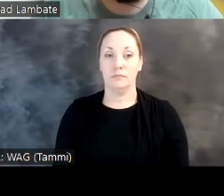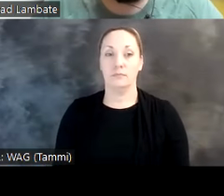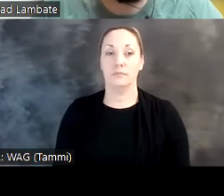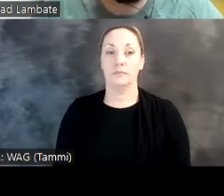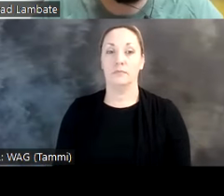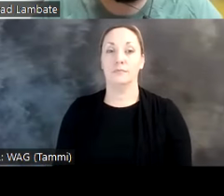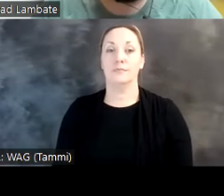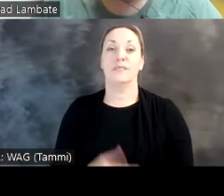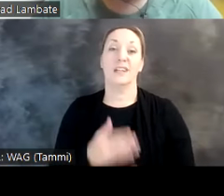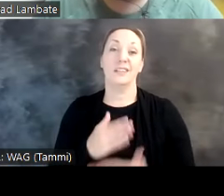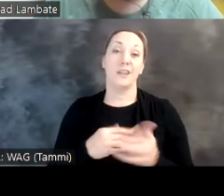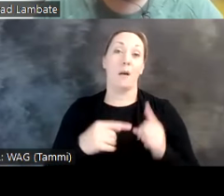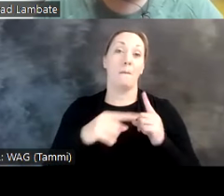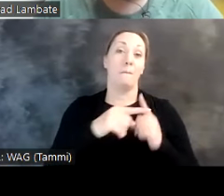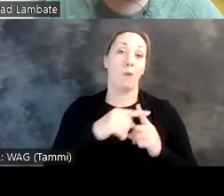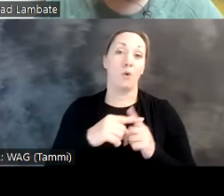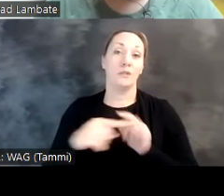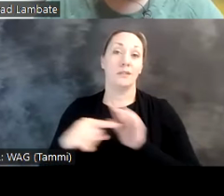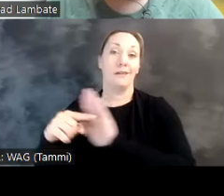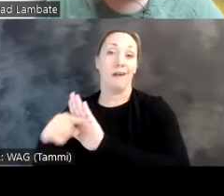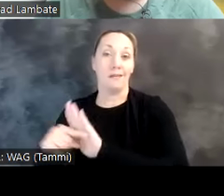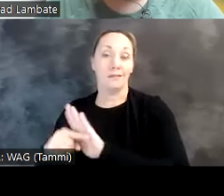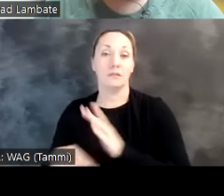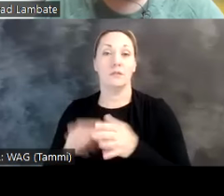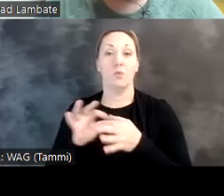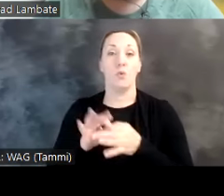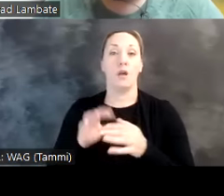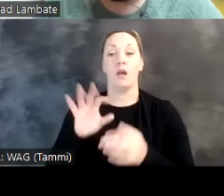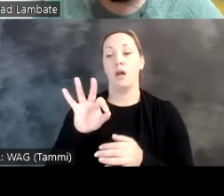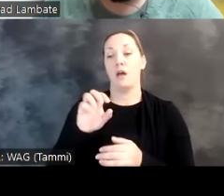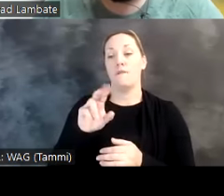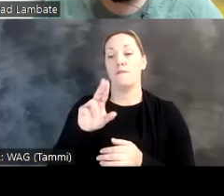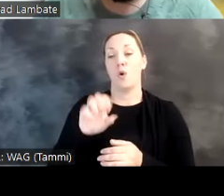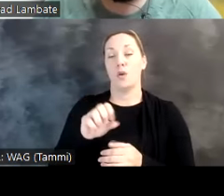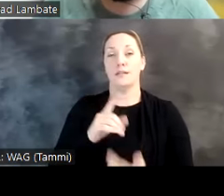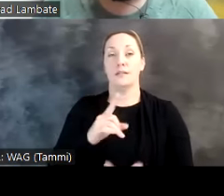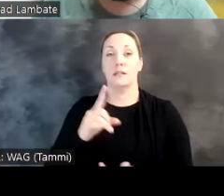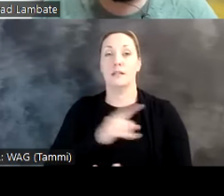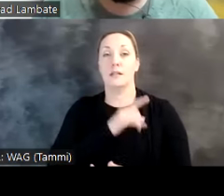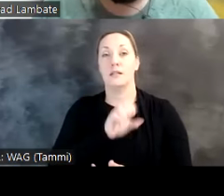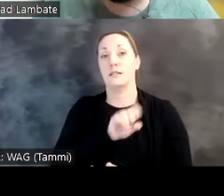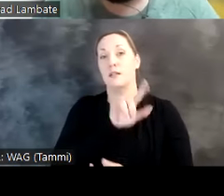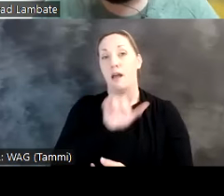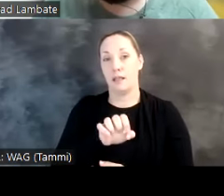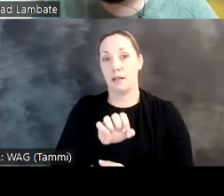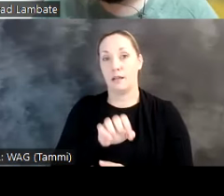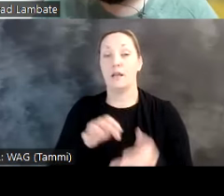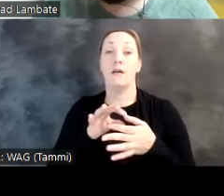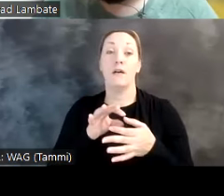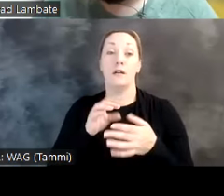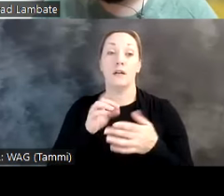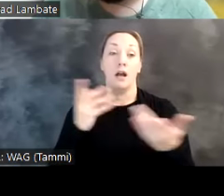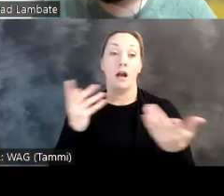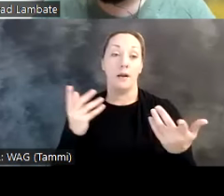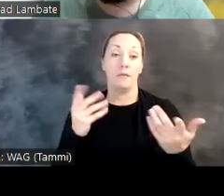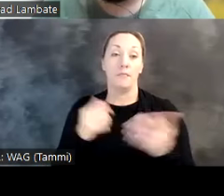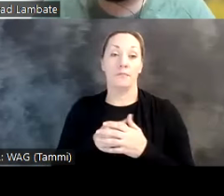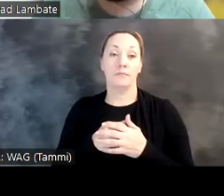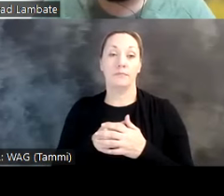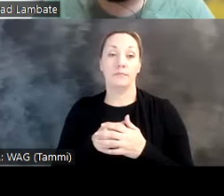Certain pros and cons we'll have a look at when it comes to focus styling. When it comes to focus styling, obviously